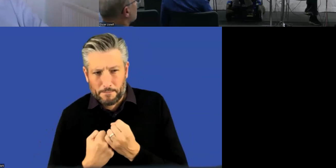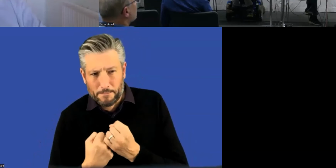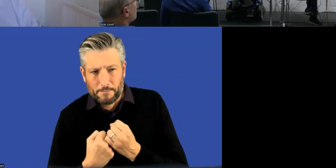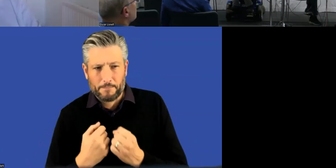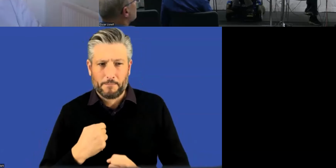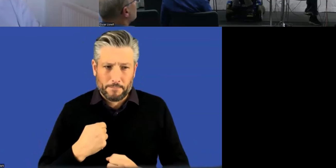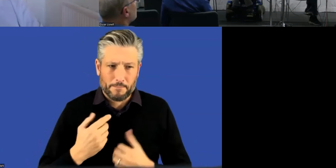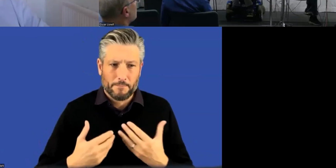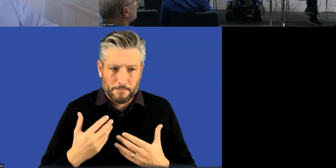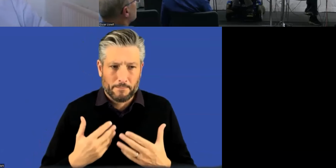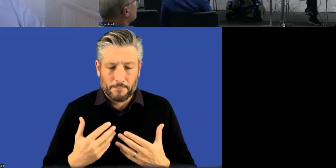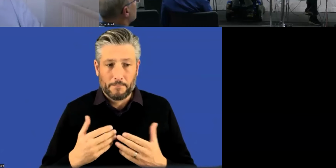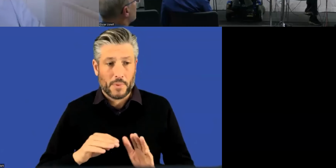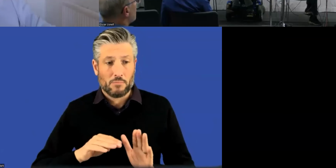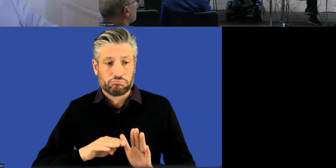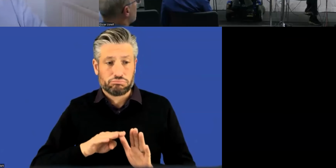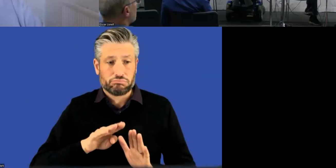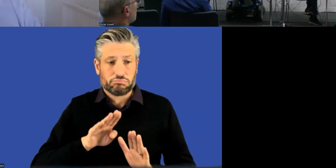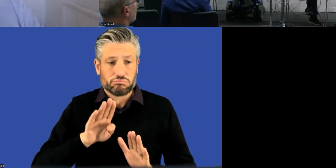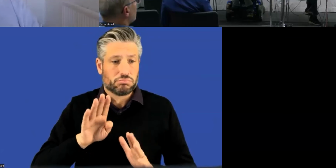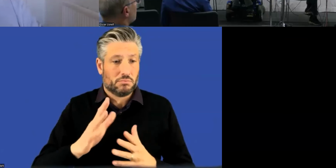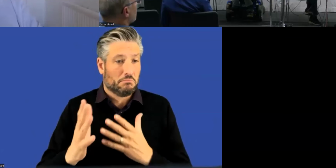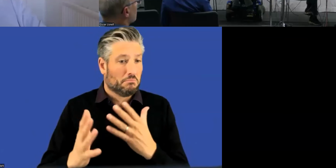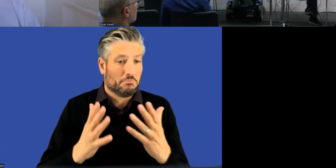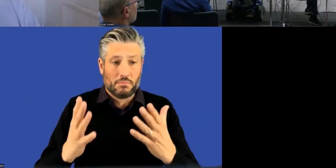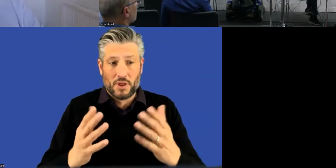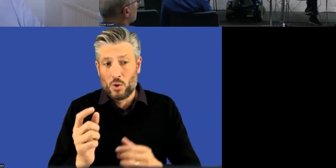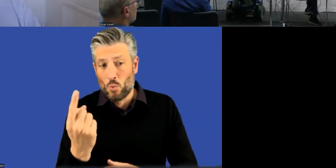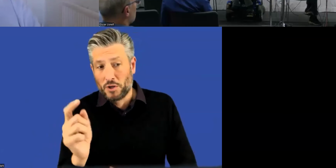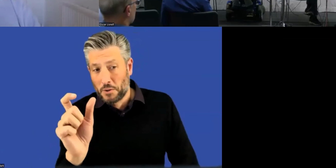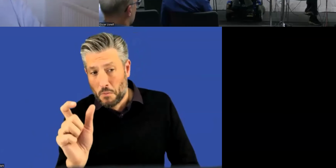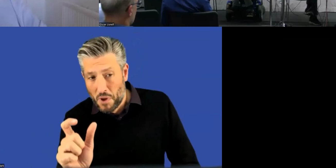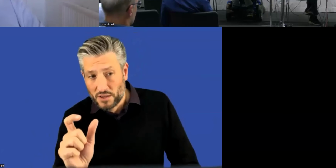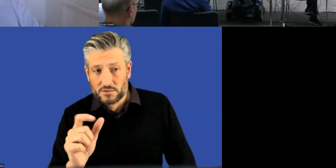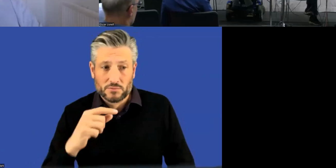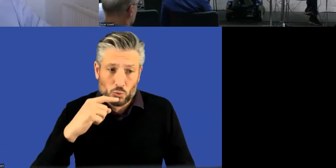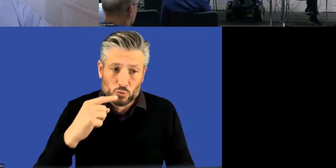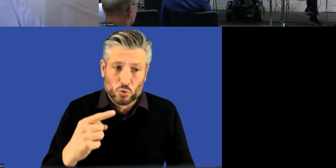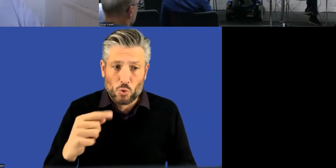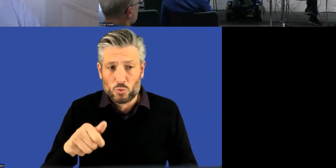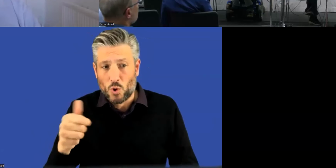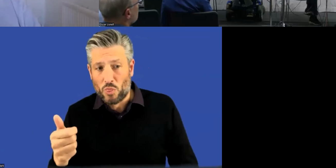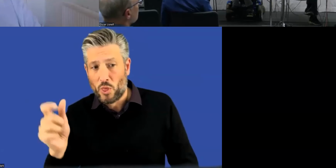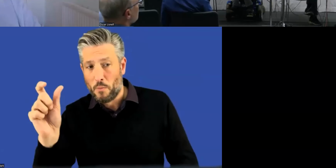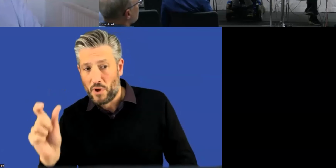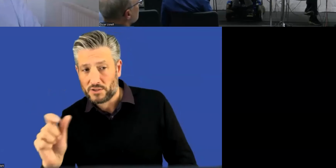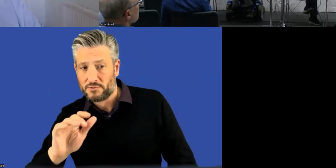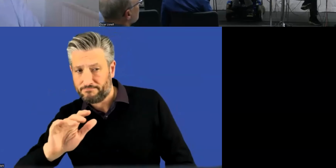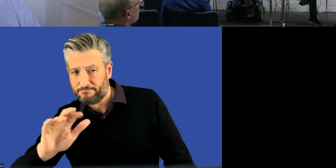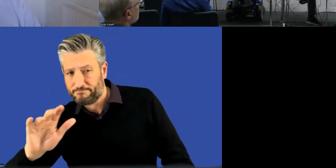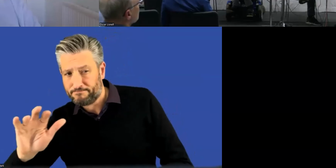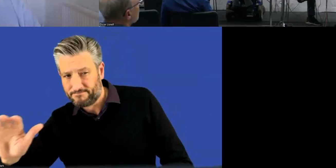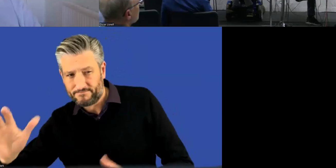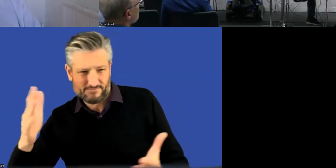out of the blue, somebody contacted somebody else, you know how it goes, and Rolf Gerlhaar, an